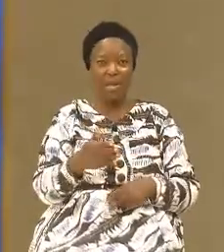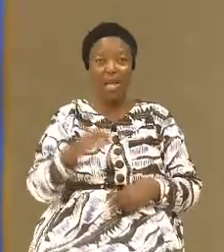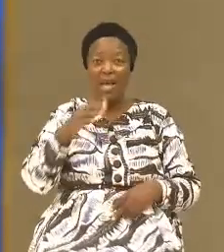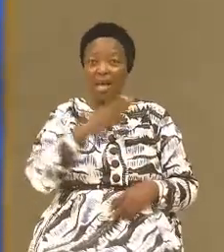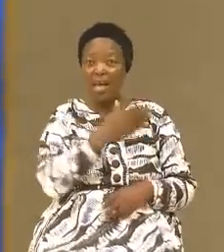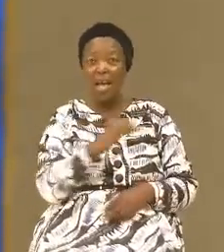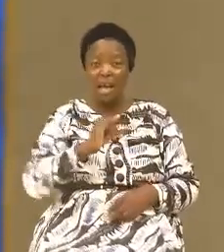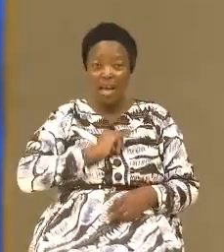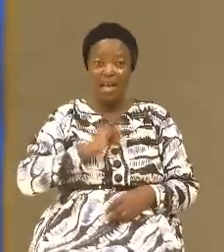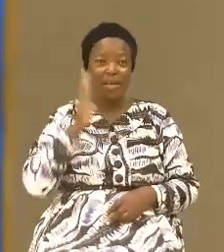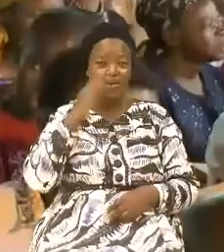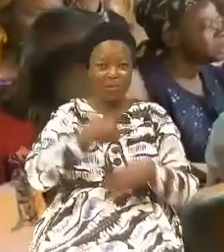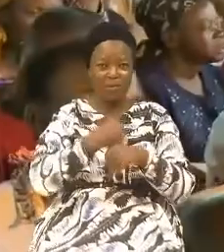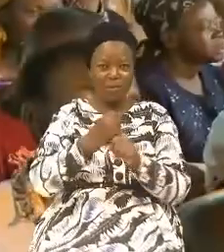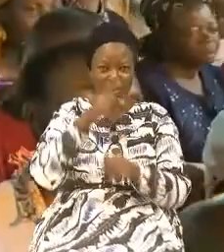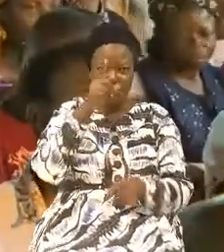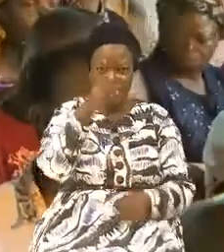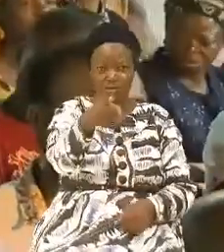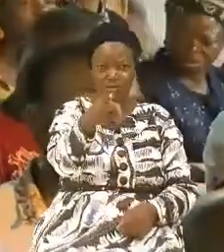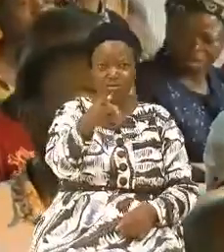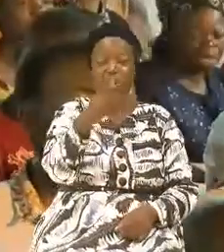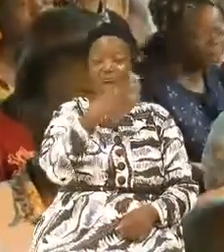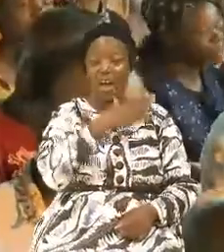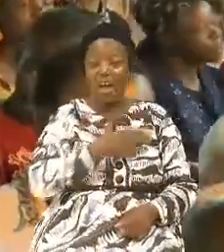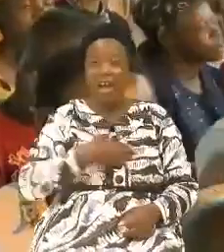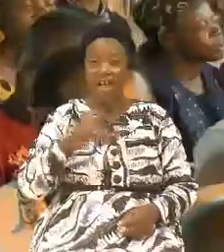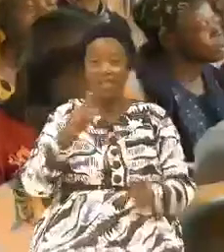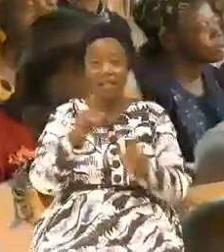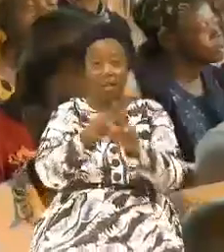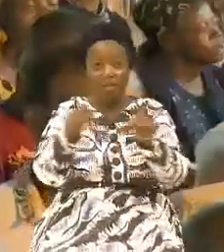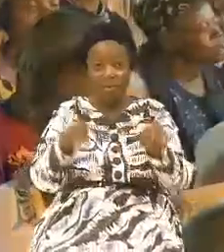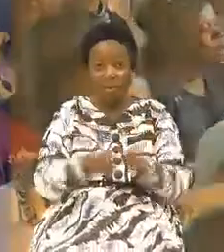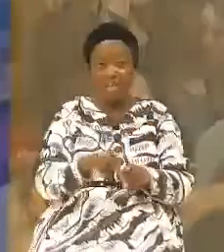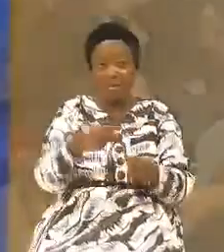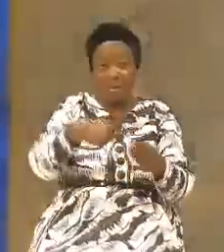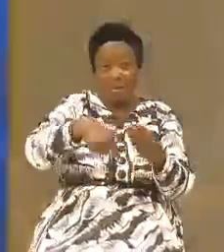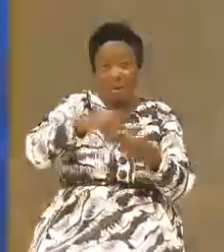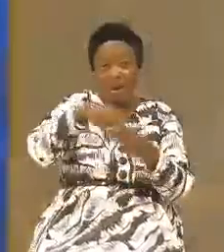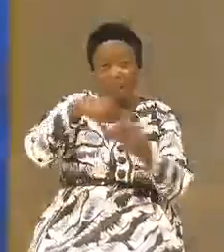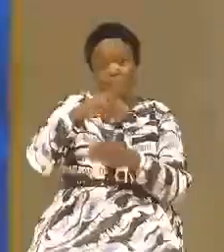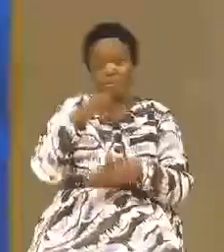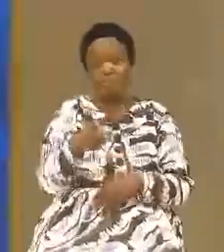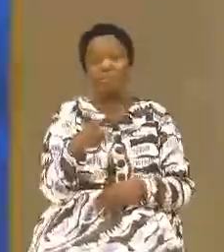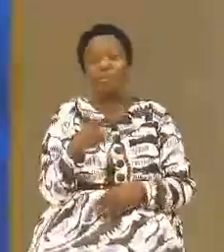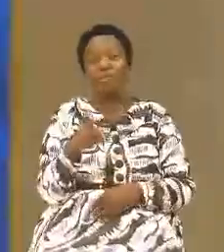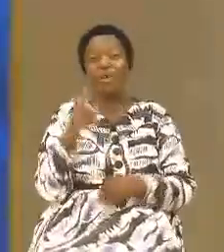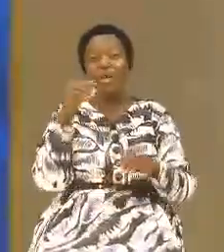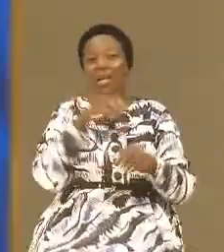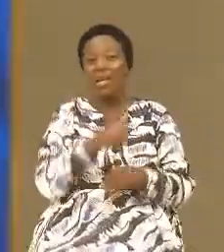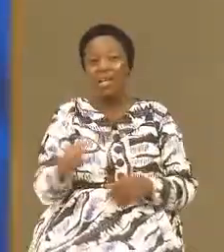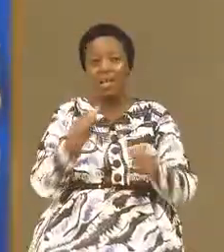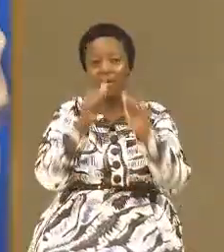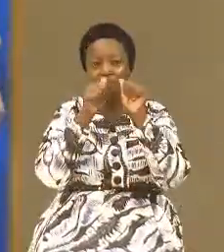you. And the places round about you, a